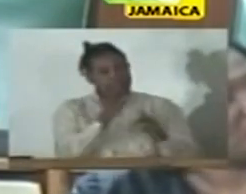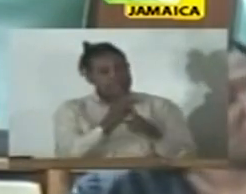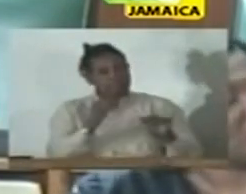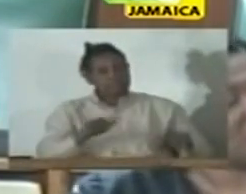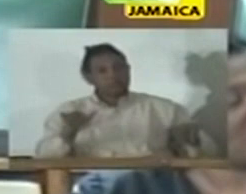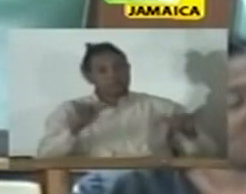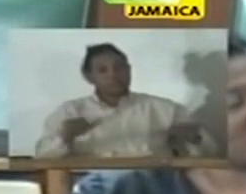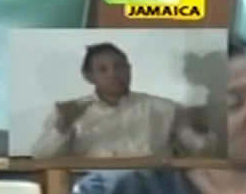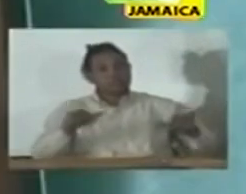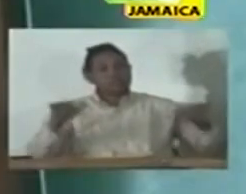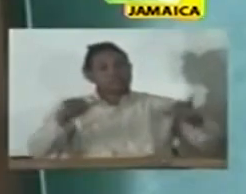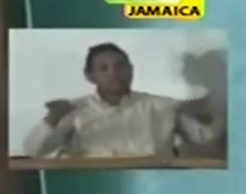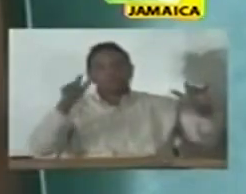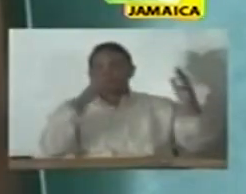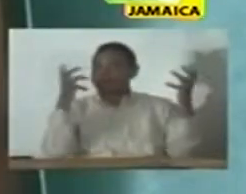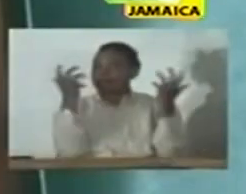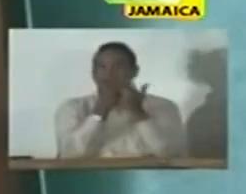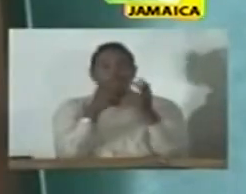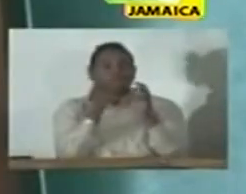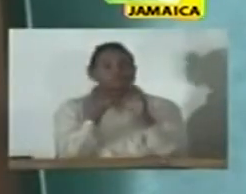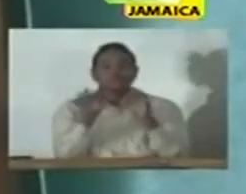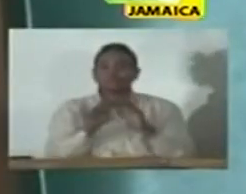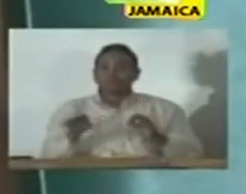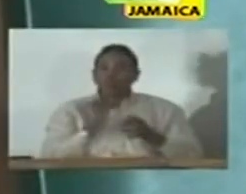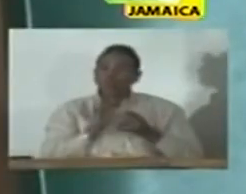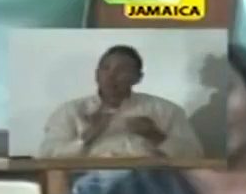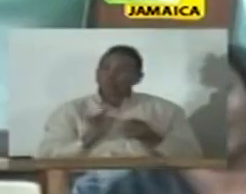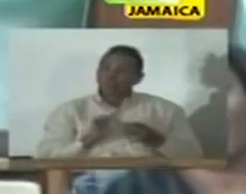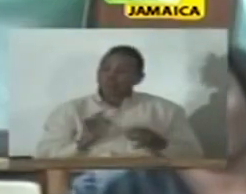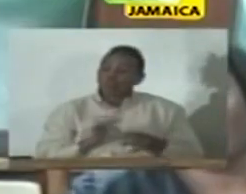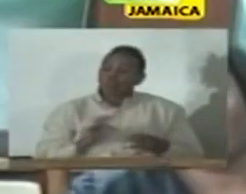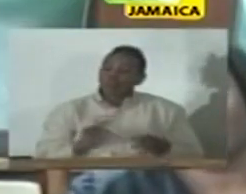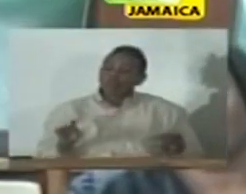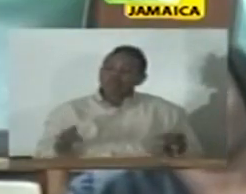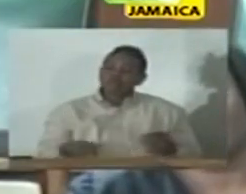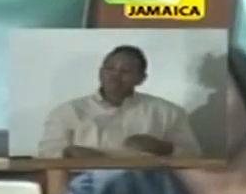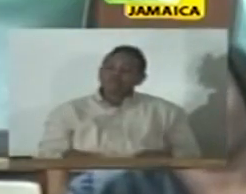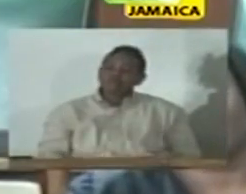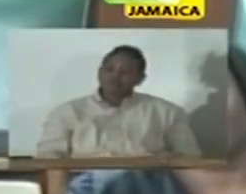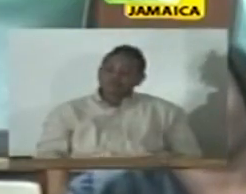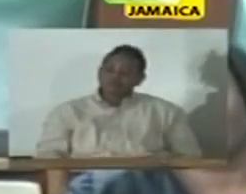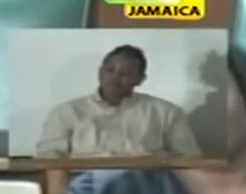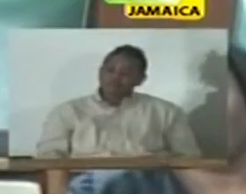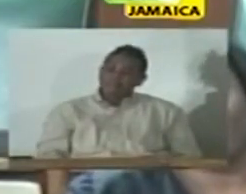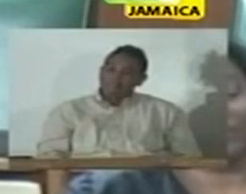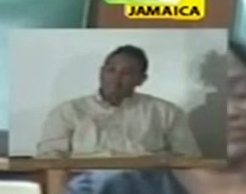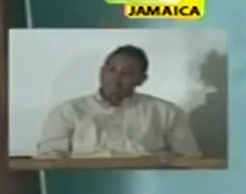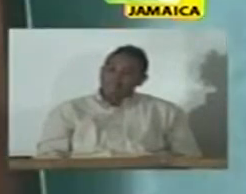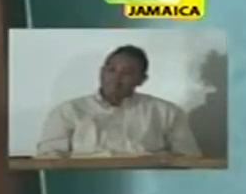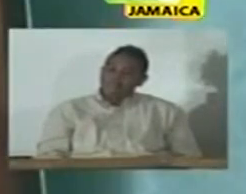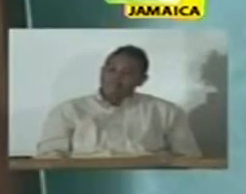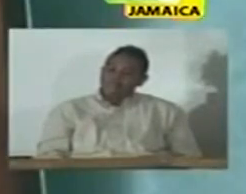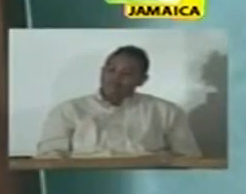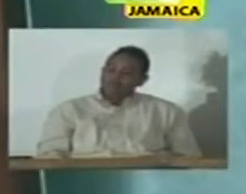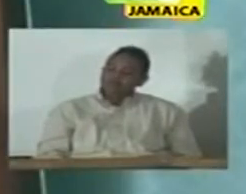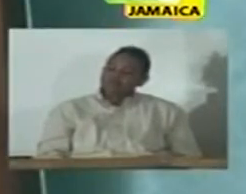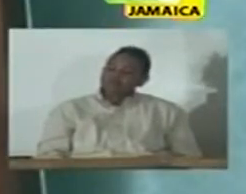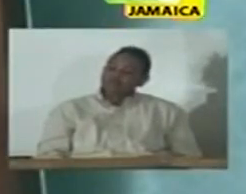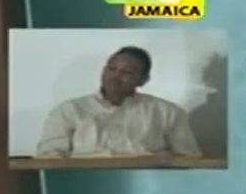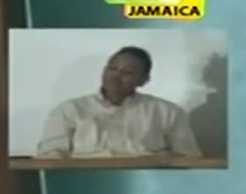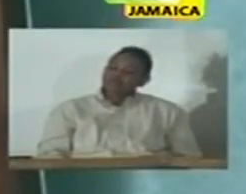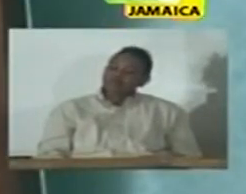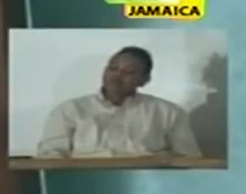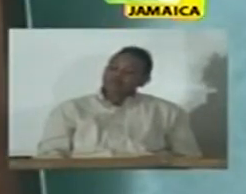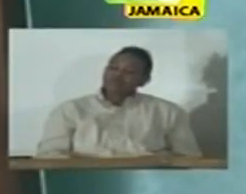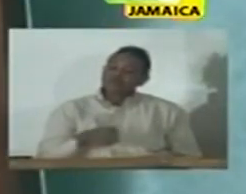in irrelevance. What is irrelevant? In his own arguments. You spend the money irrelevant, come on. That you may